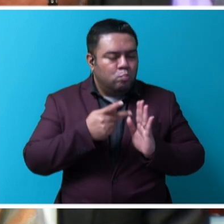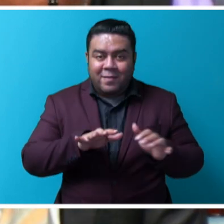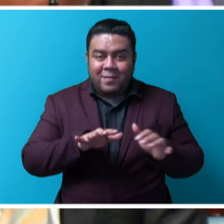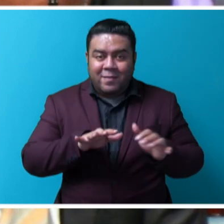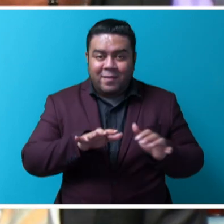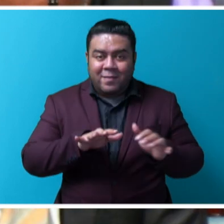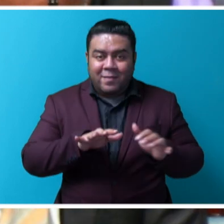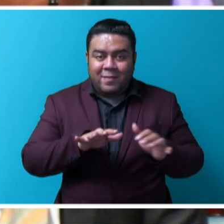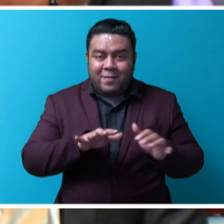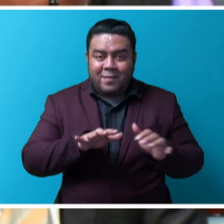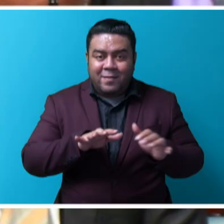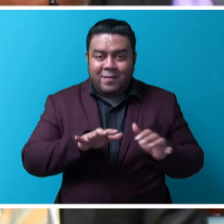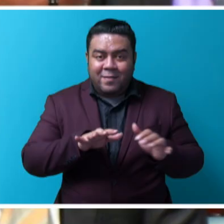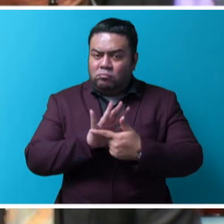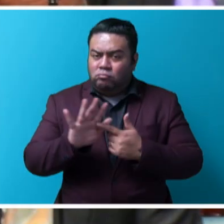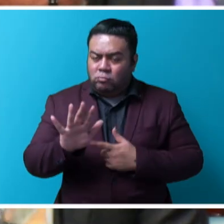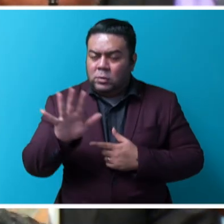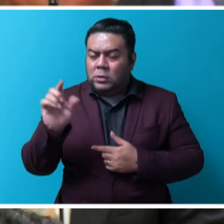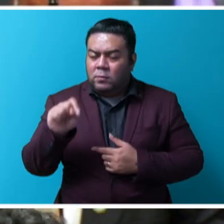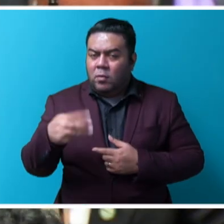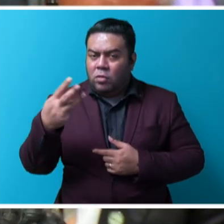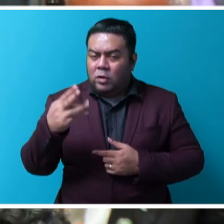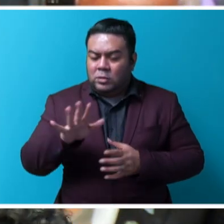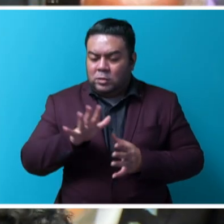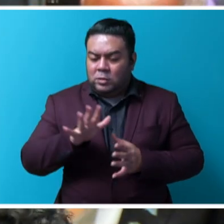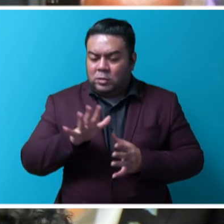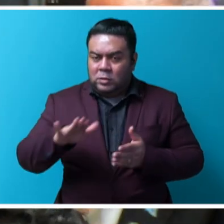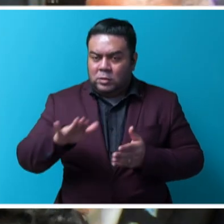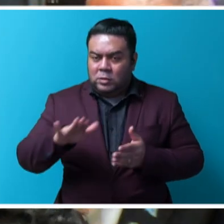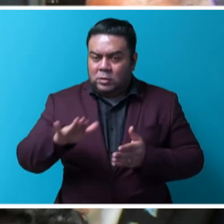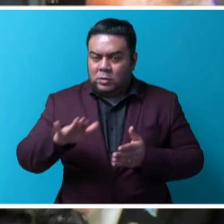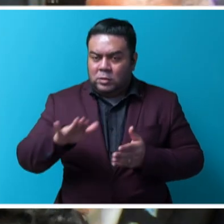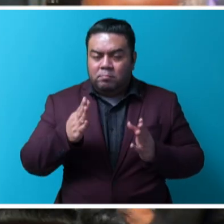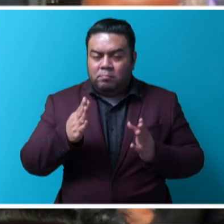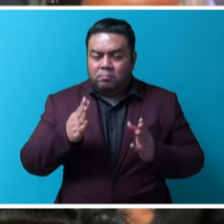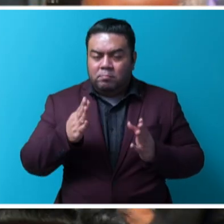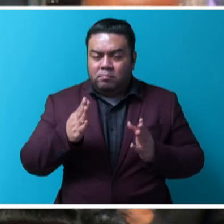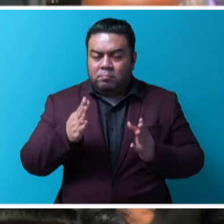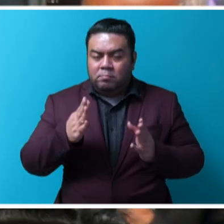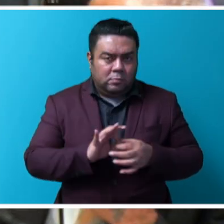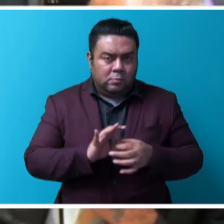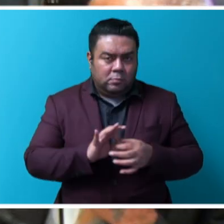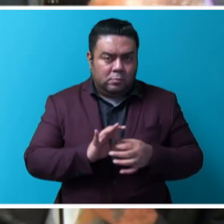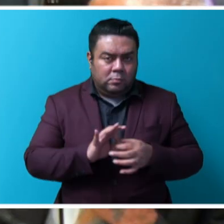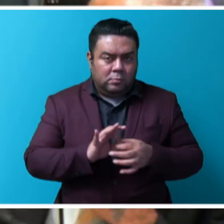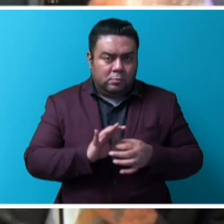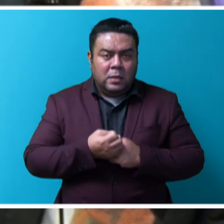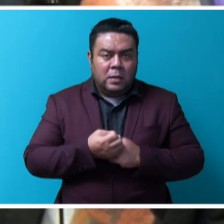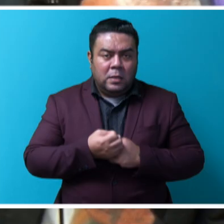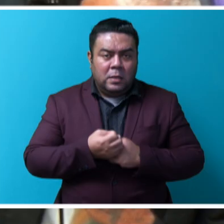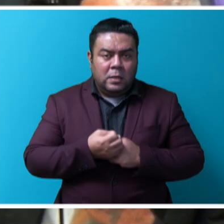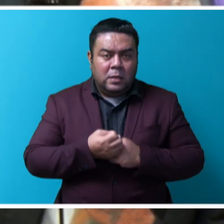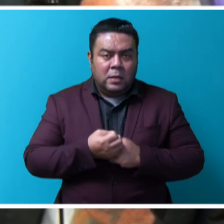Mr. Speaker, sir, is created to oversee externally funded environmental and climate projects, improve